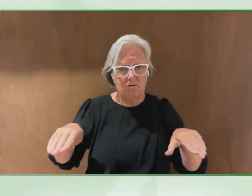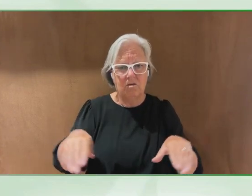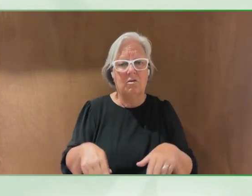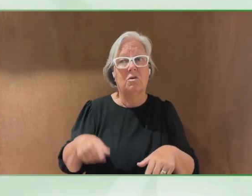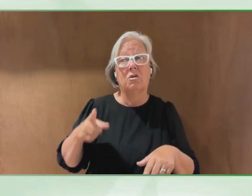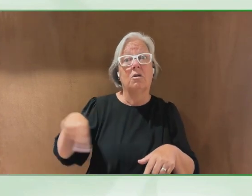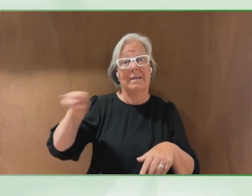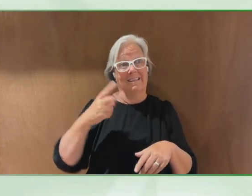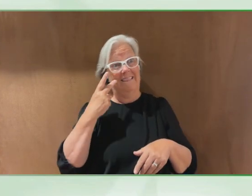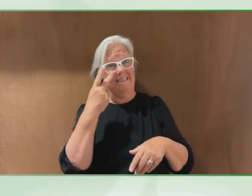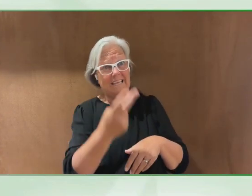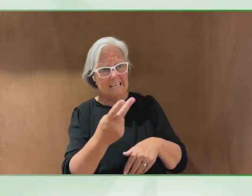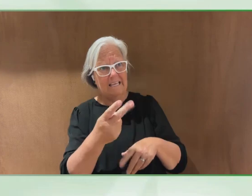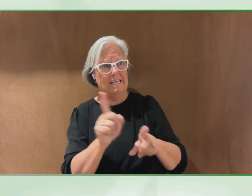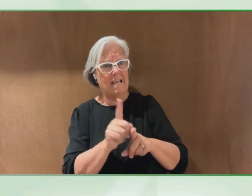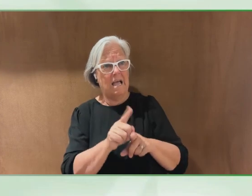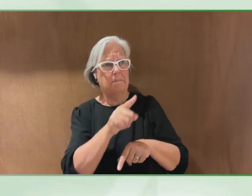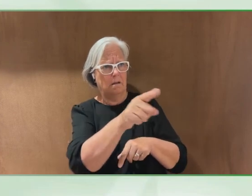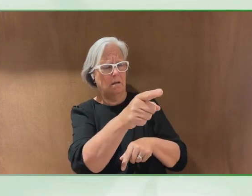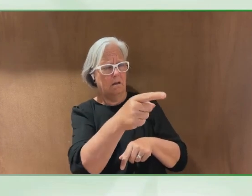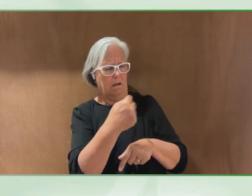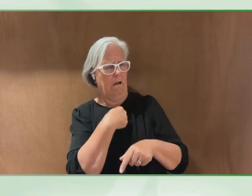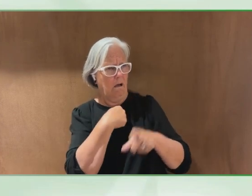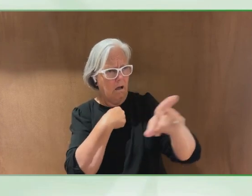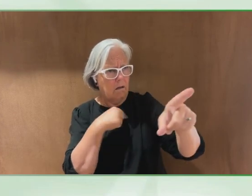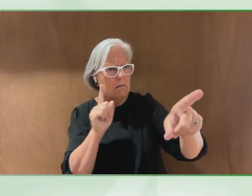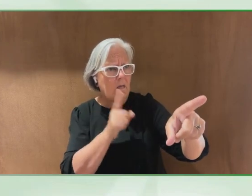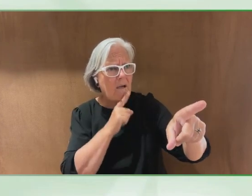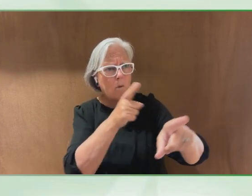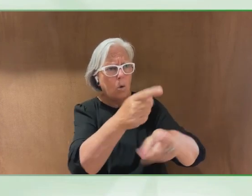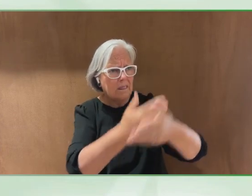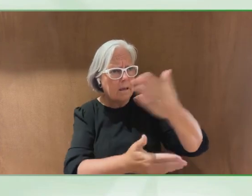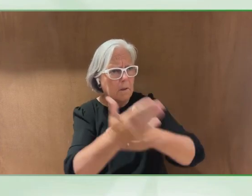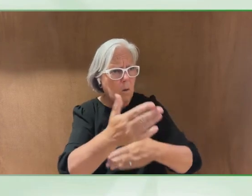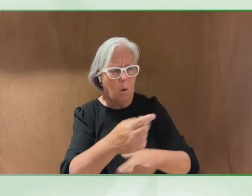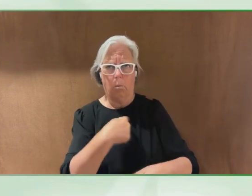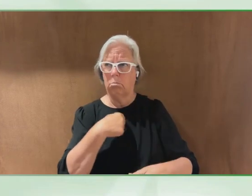of themselves in these positions, it can be really empowering.